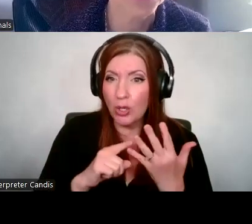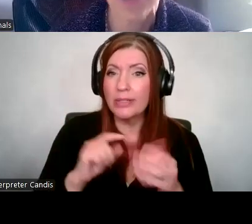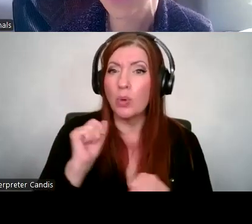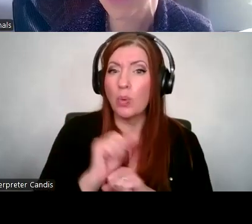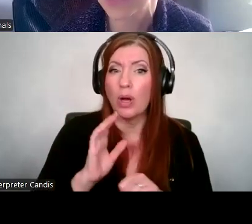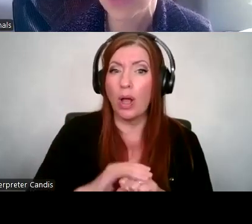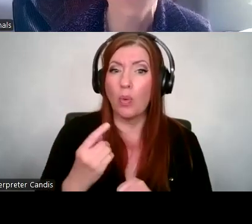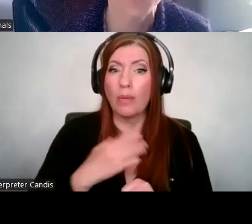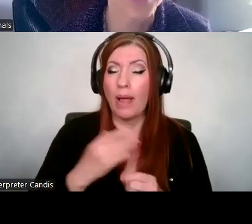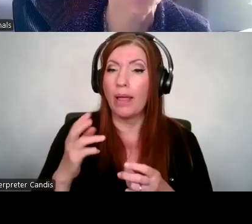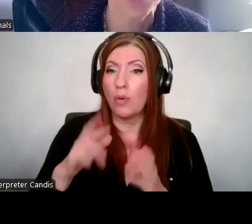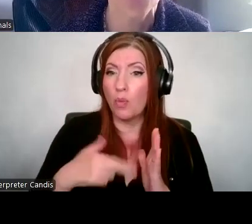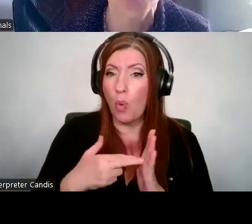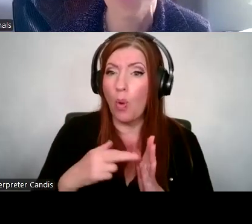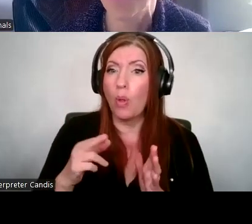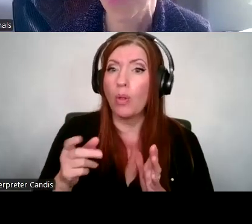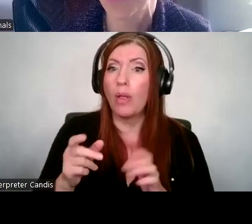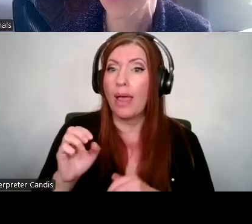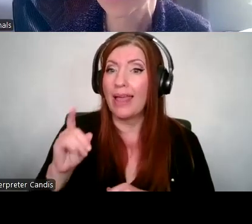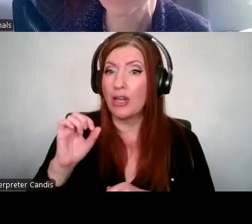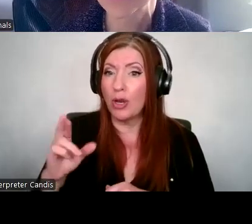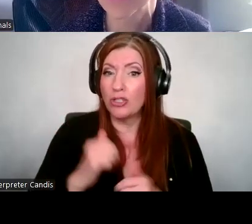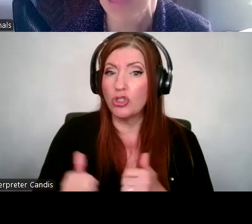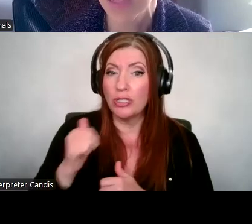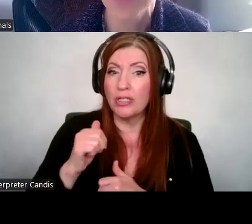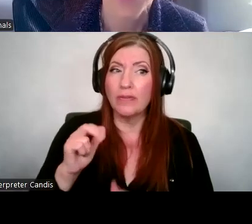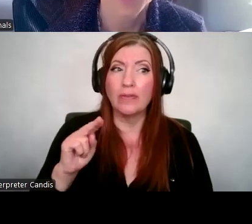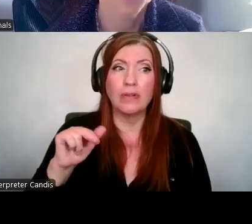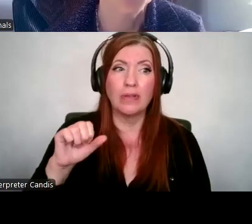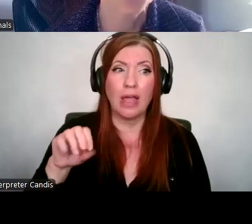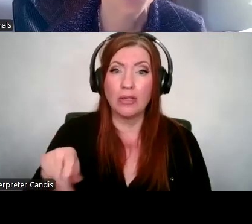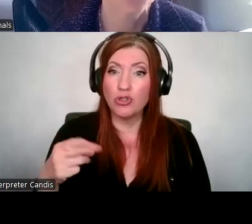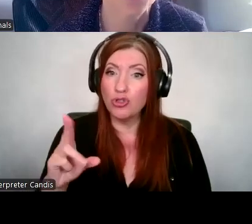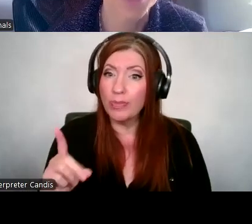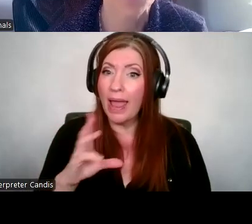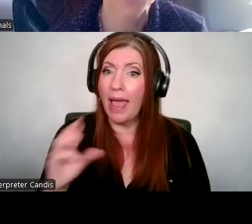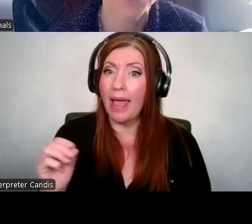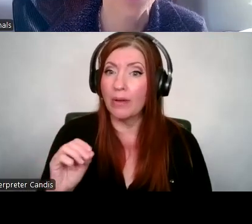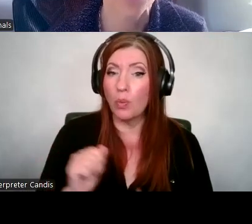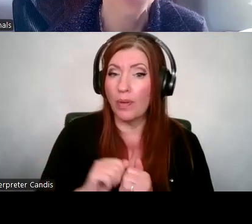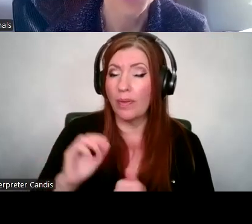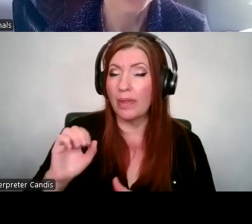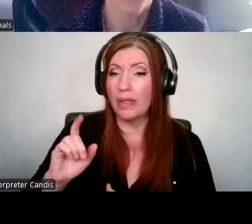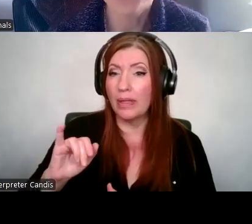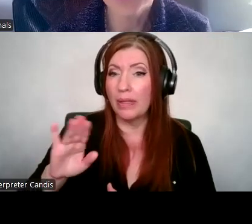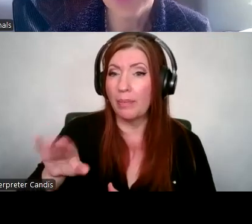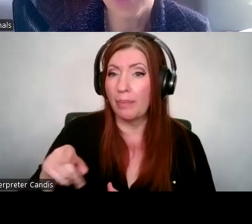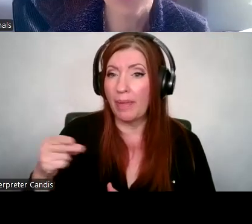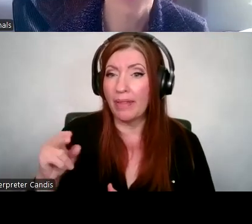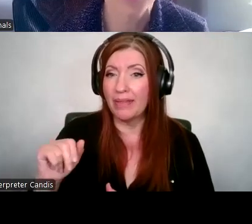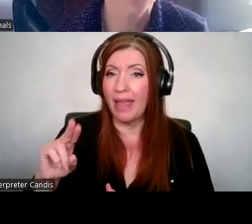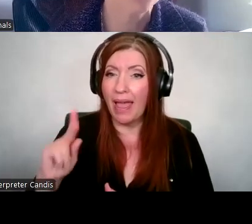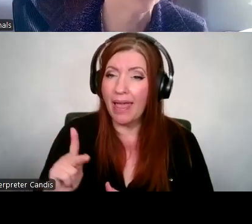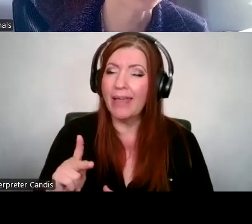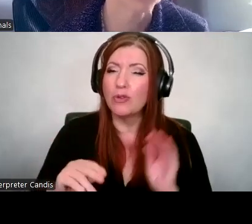roles is as editor-in-chief at NASHBID, and I work with my partner, Elizabeth Hank, to put the papers together. So this